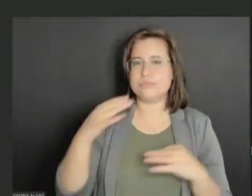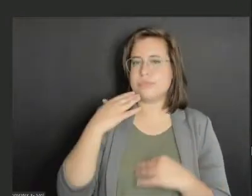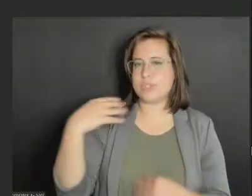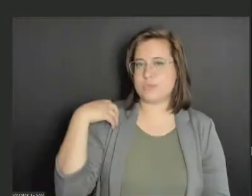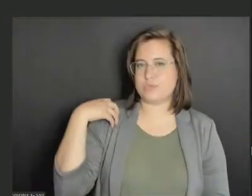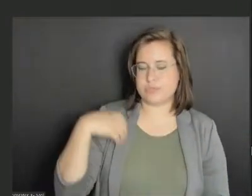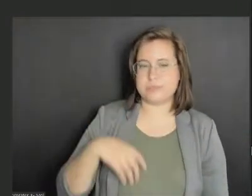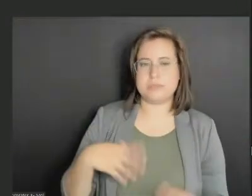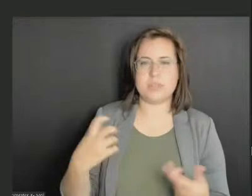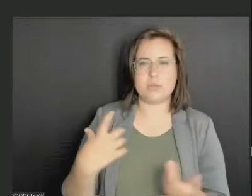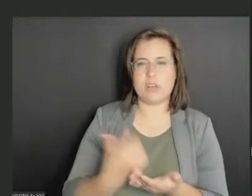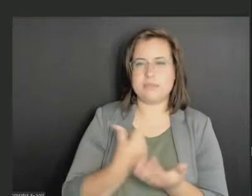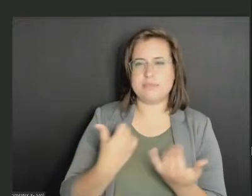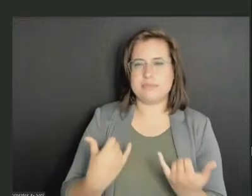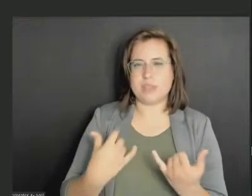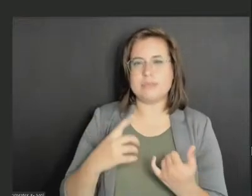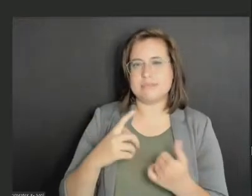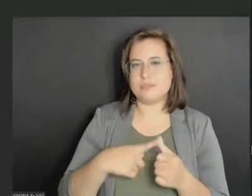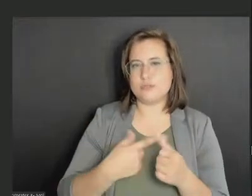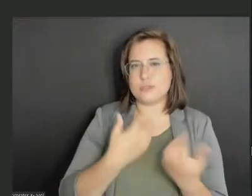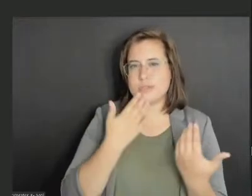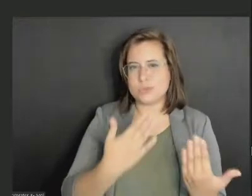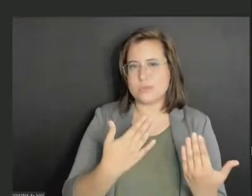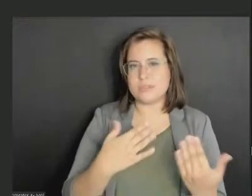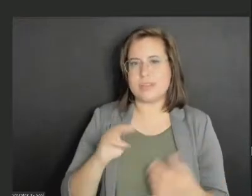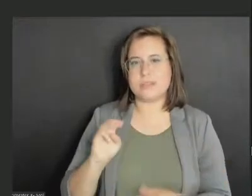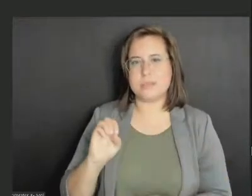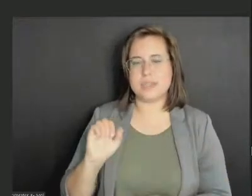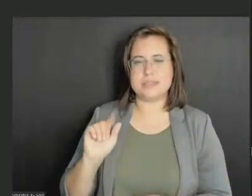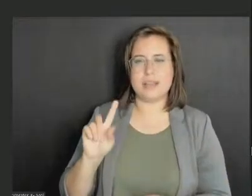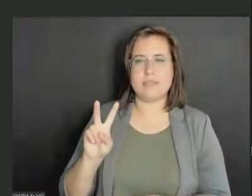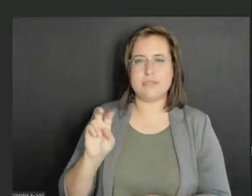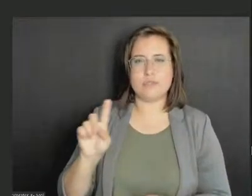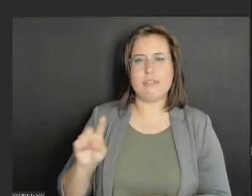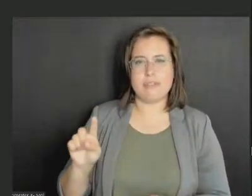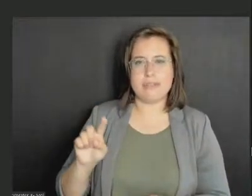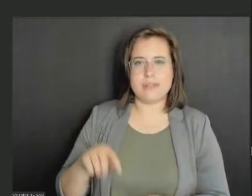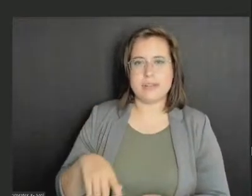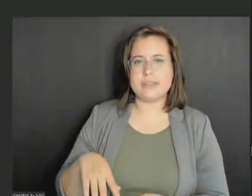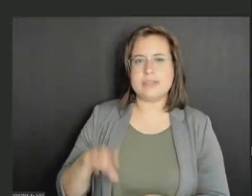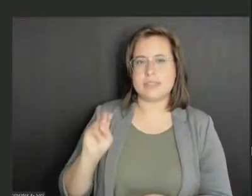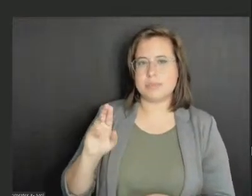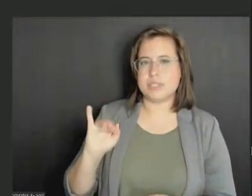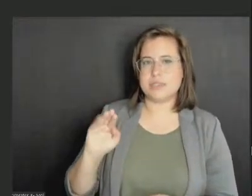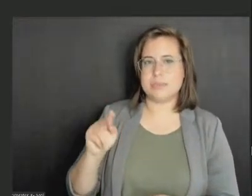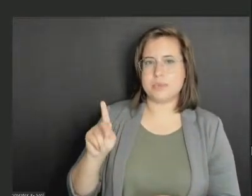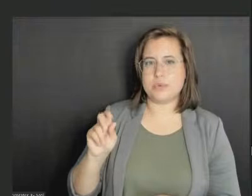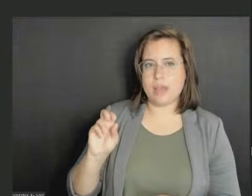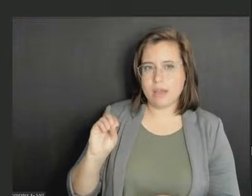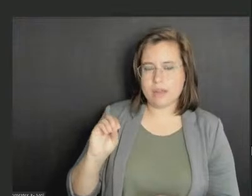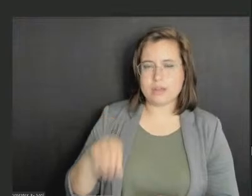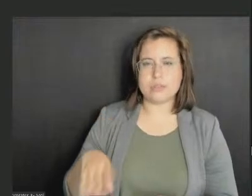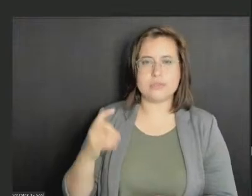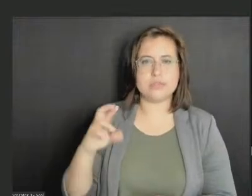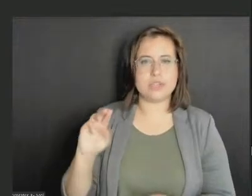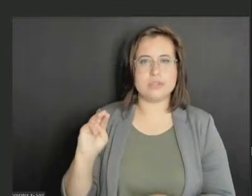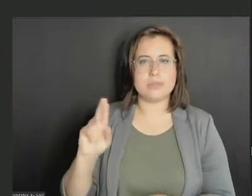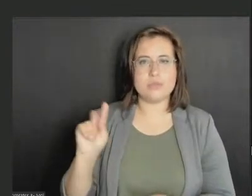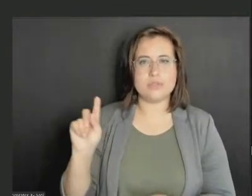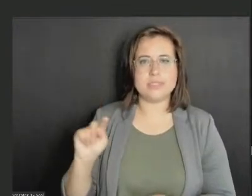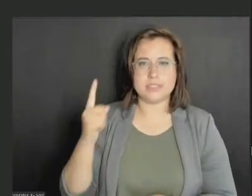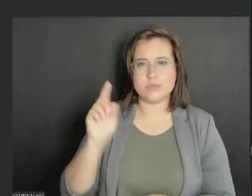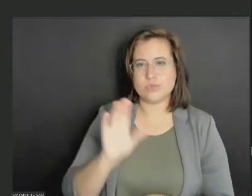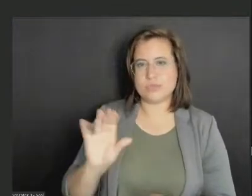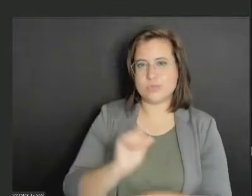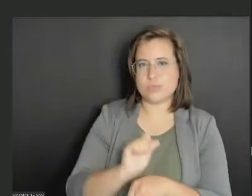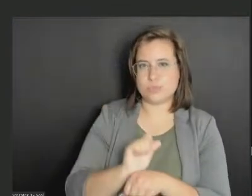want to take the time first to thank Ms. Alvarez and Mr. Imperato and Dr. Martinez for their work. And it